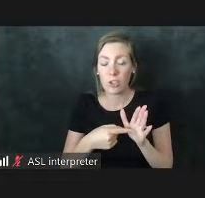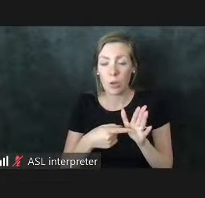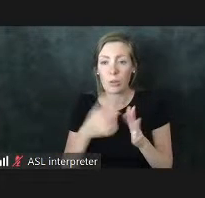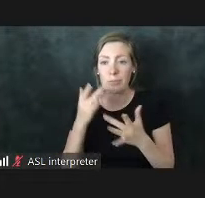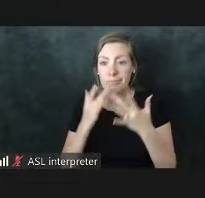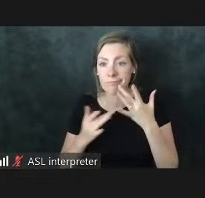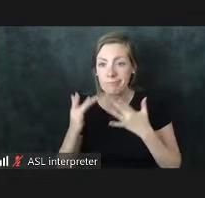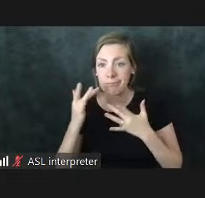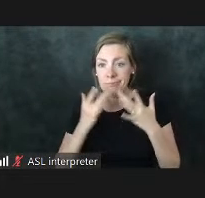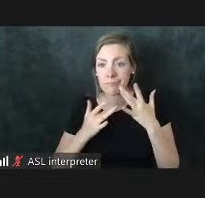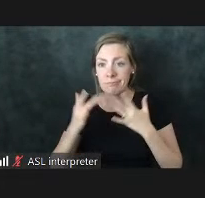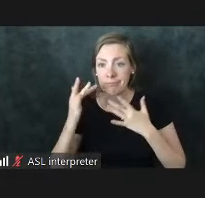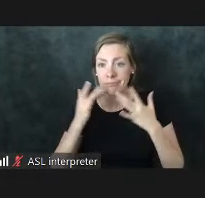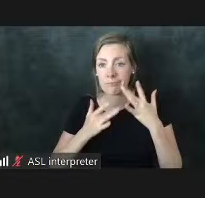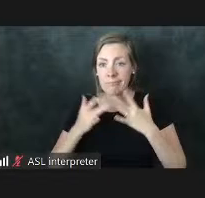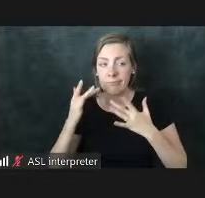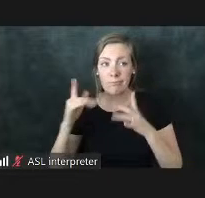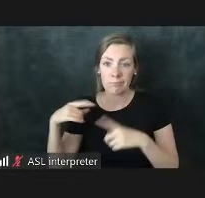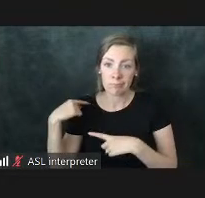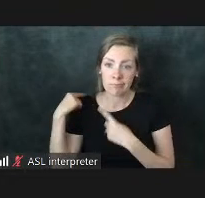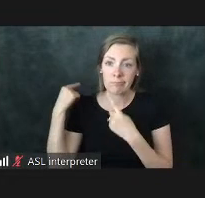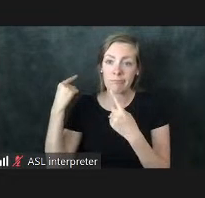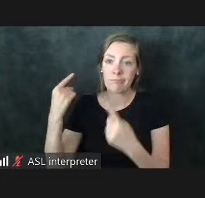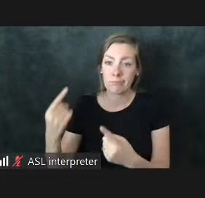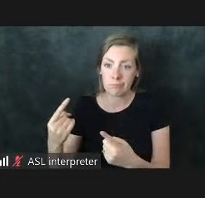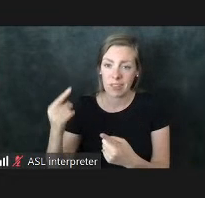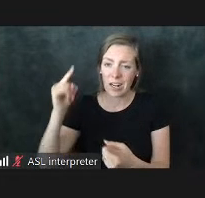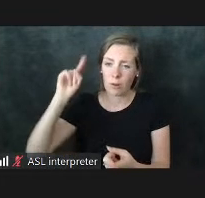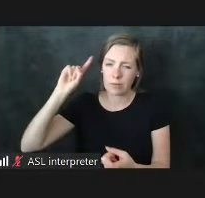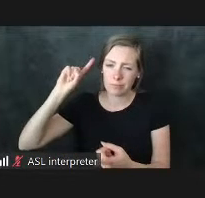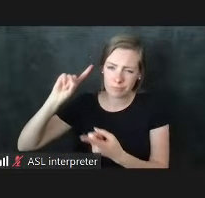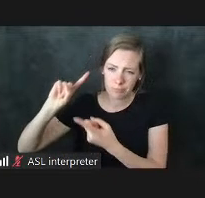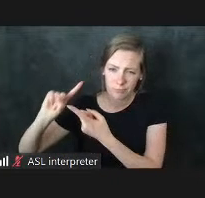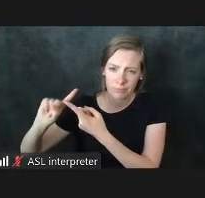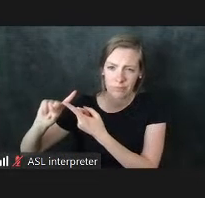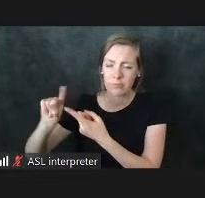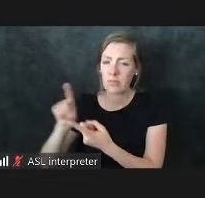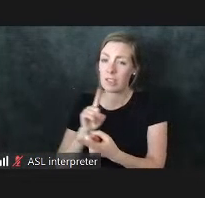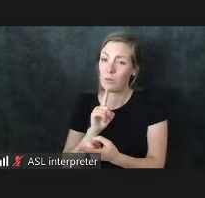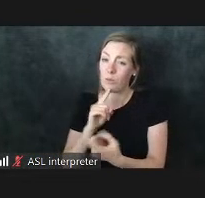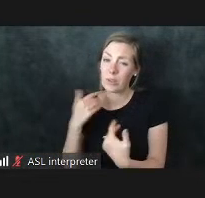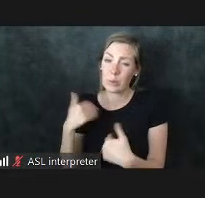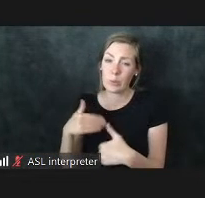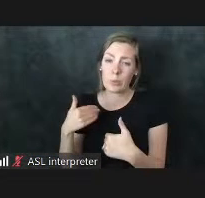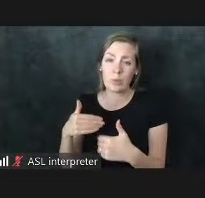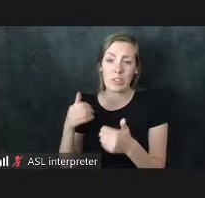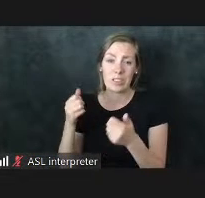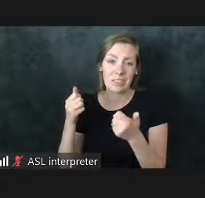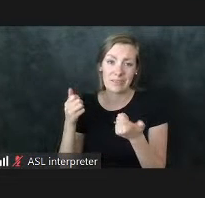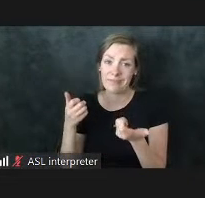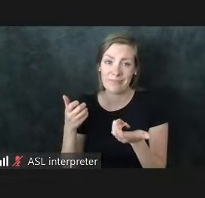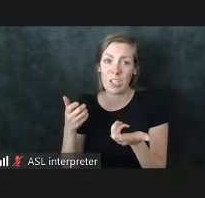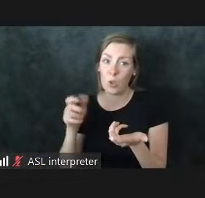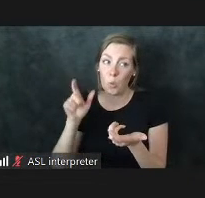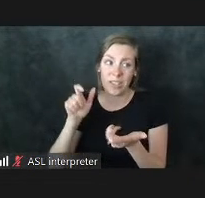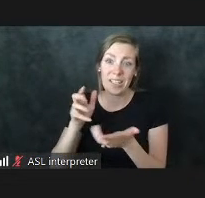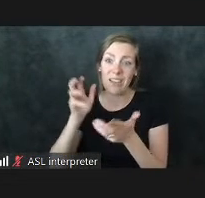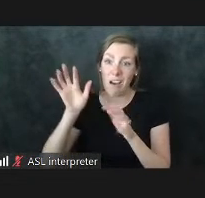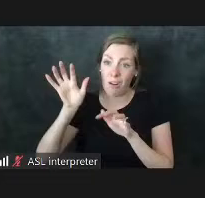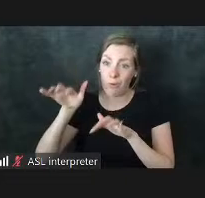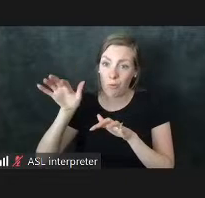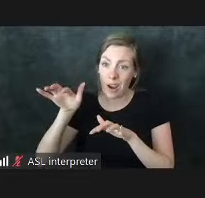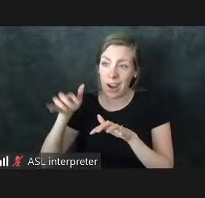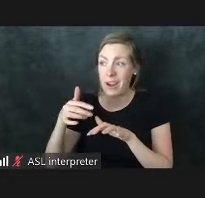the reservoir has been and how it's declined, and son de really agua a significant amount of precipitation we're going to need over the next year or